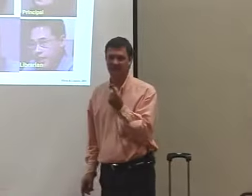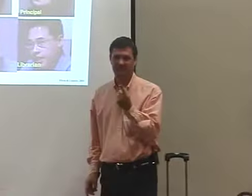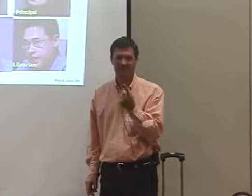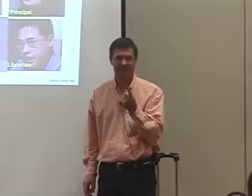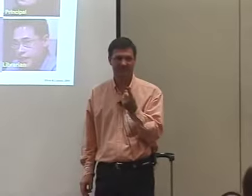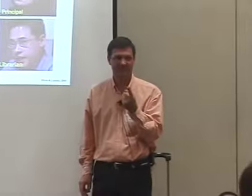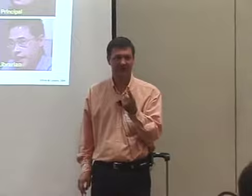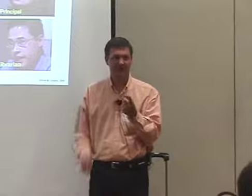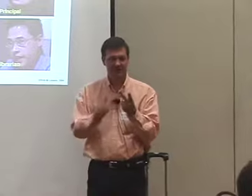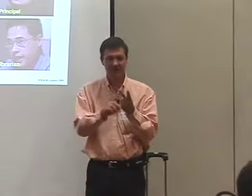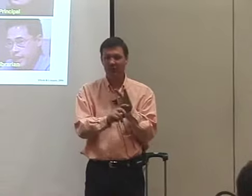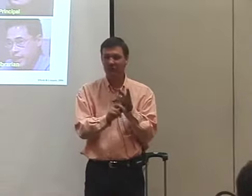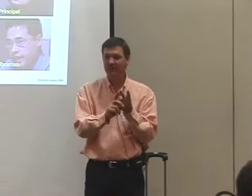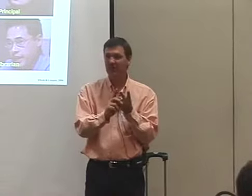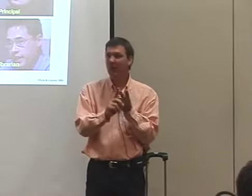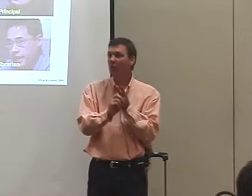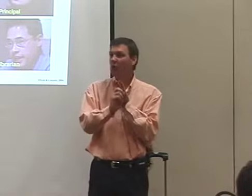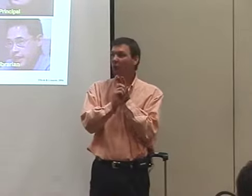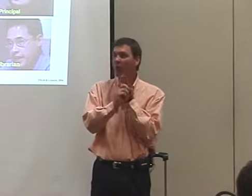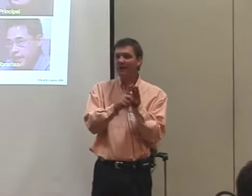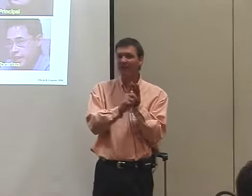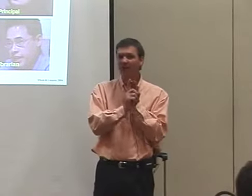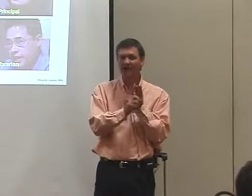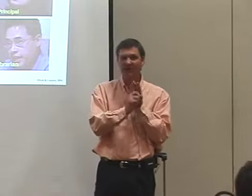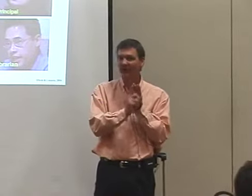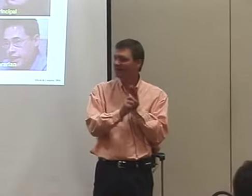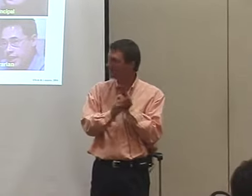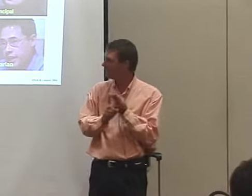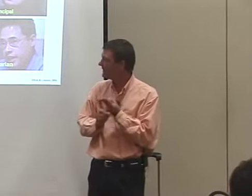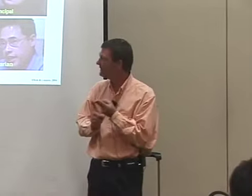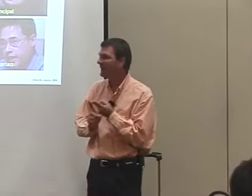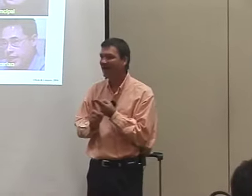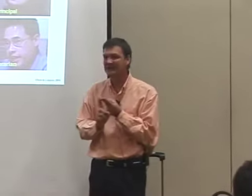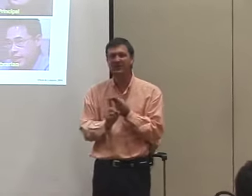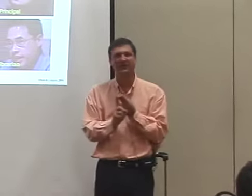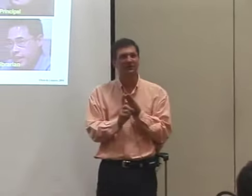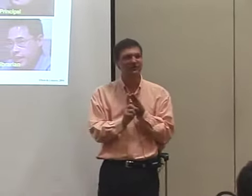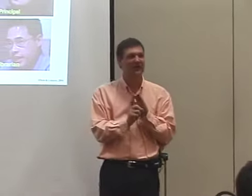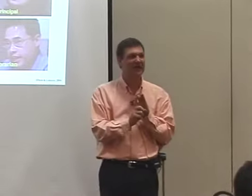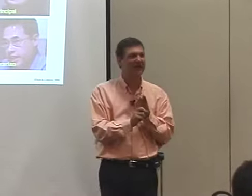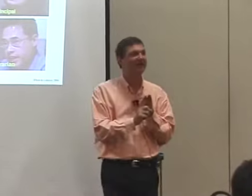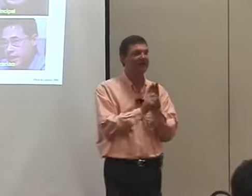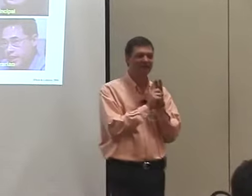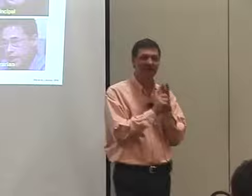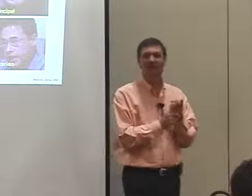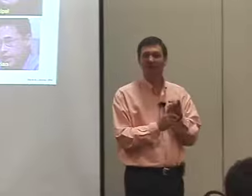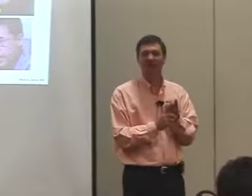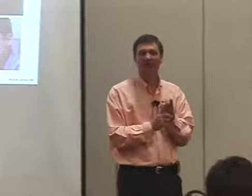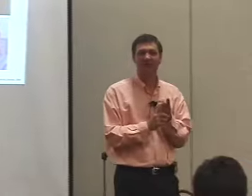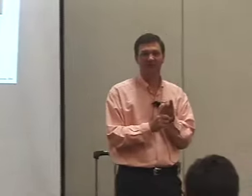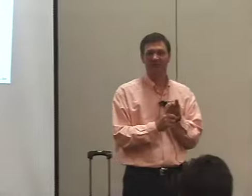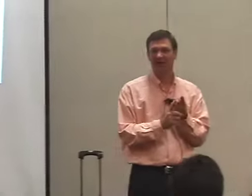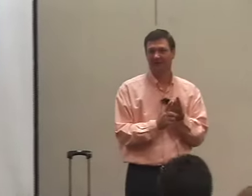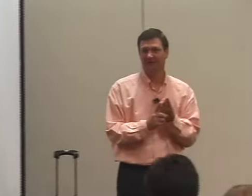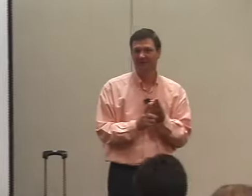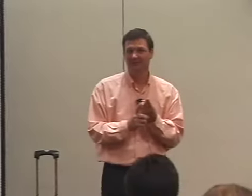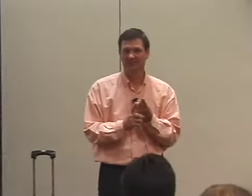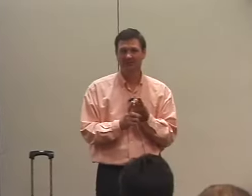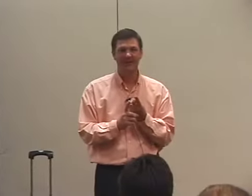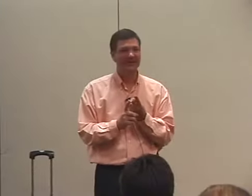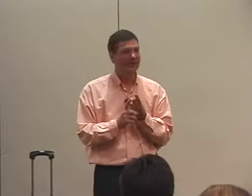kid. 2, one person on this team has to understand what function